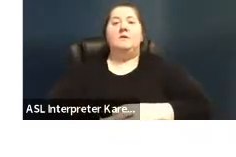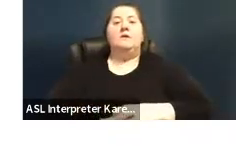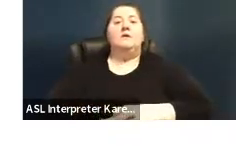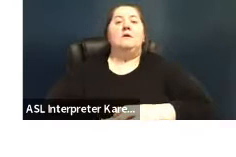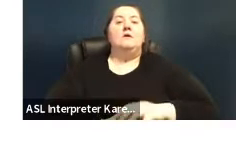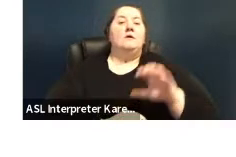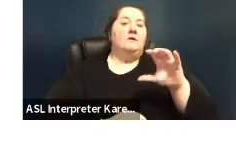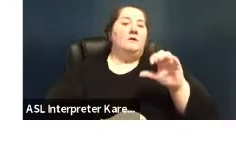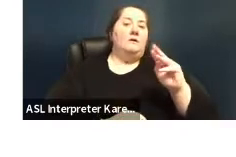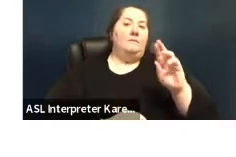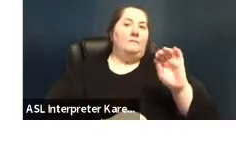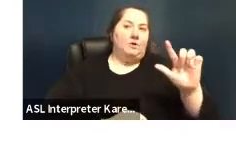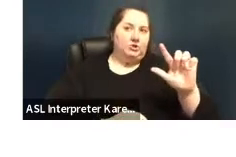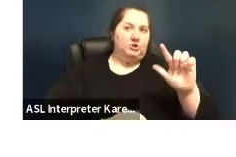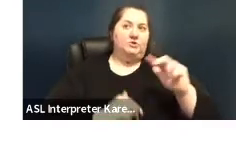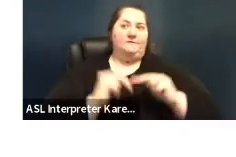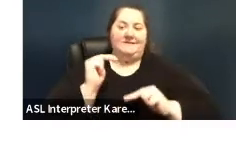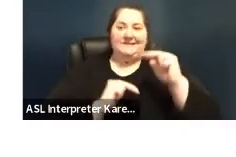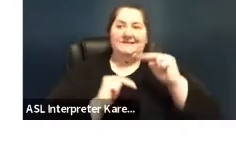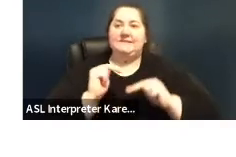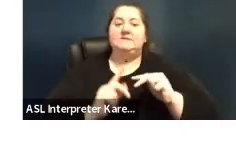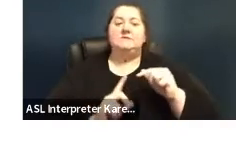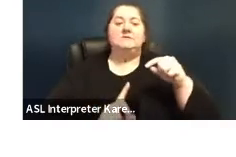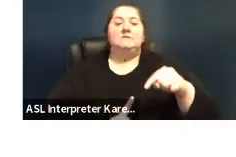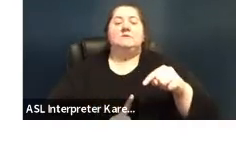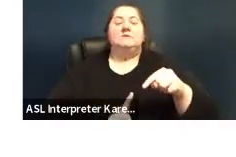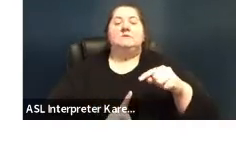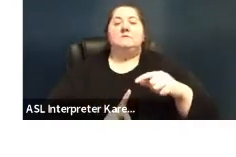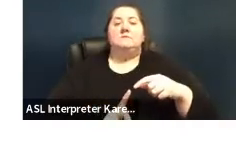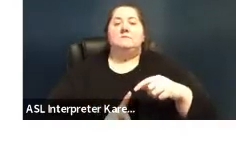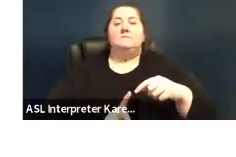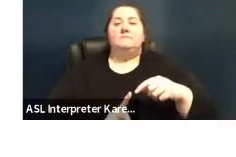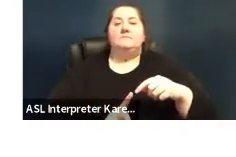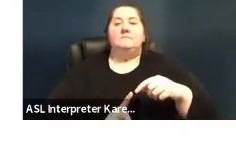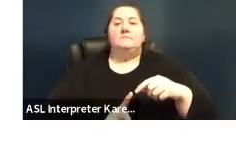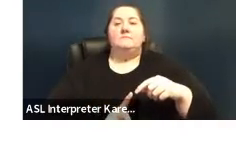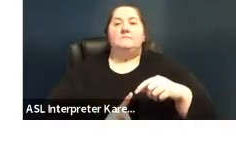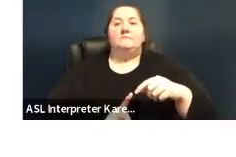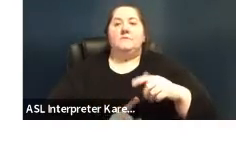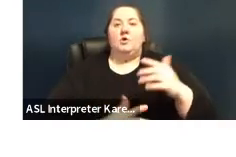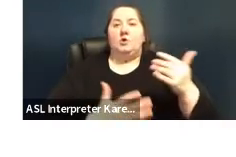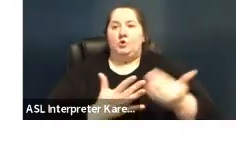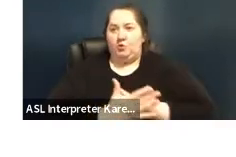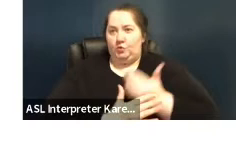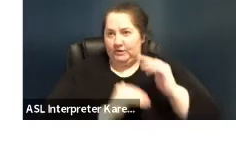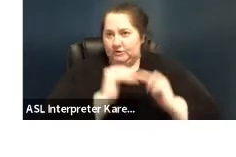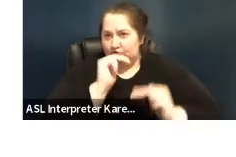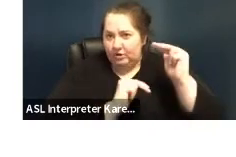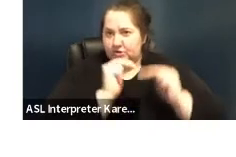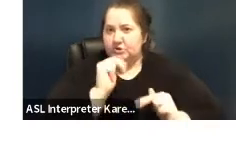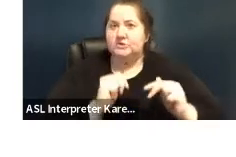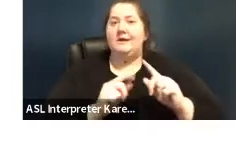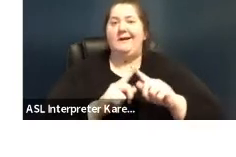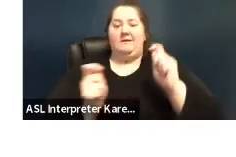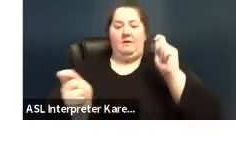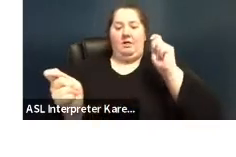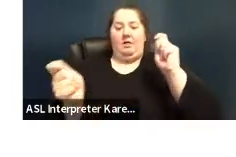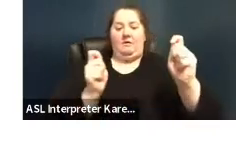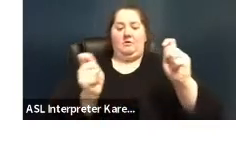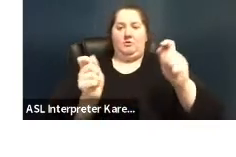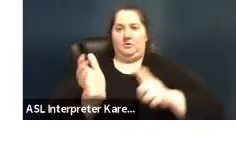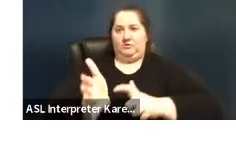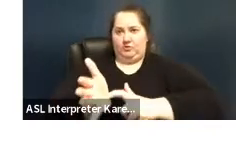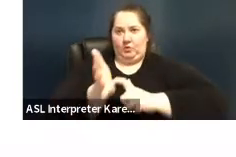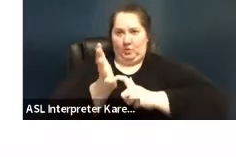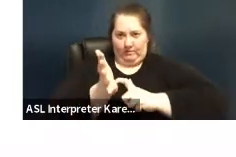facilities are only subject to the new construction and alteration